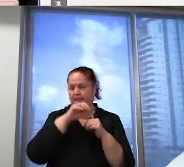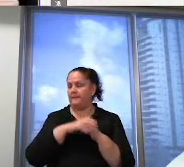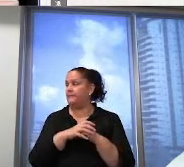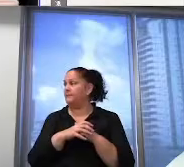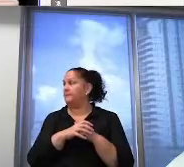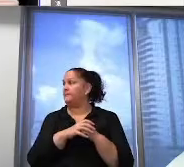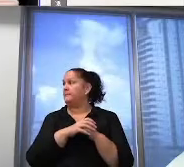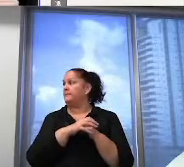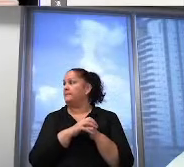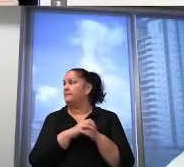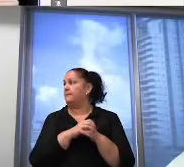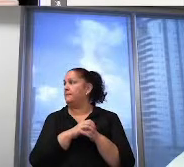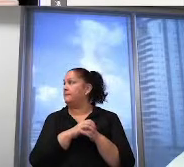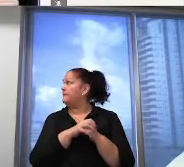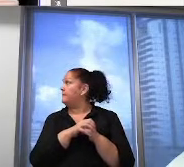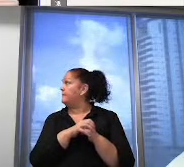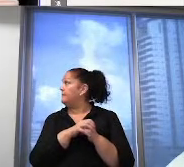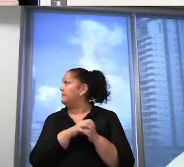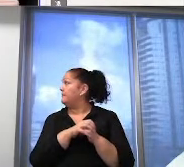sir?